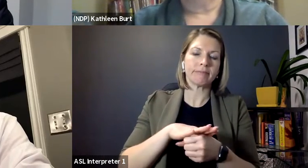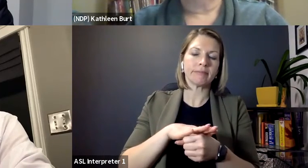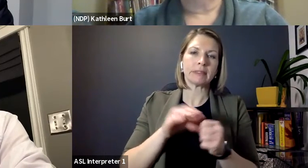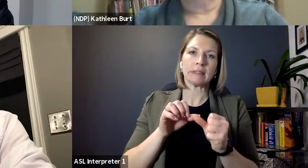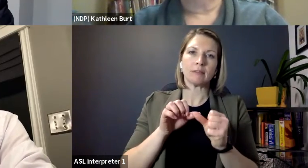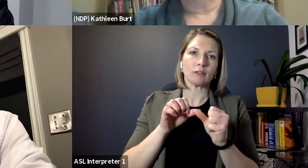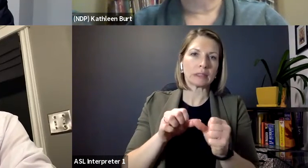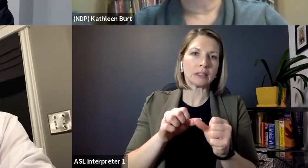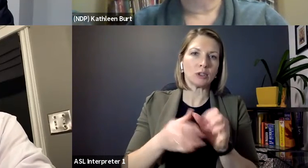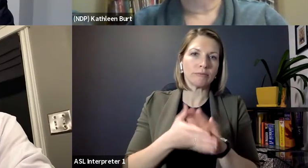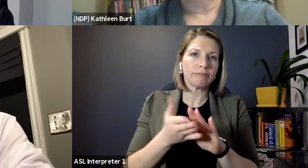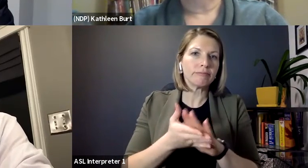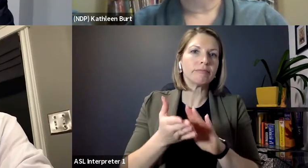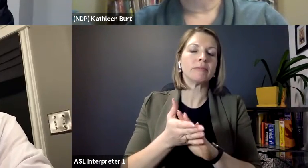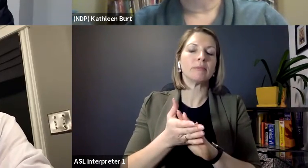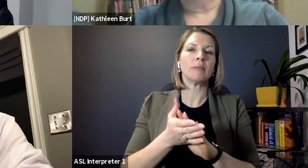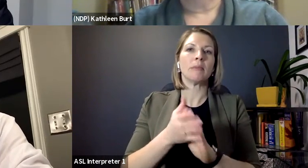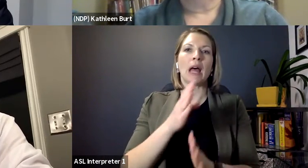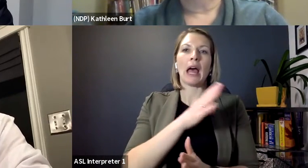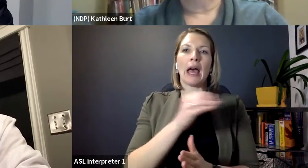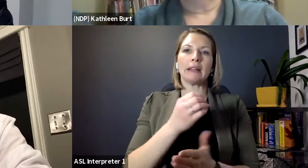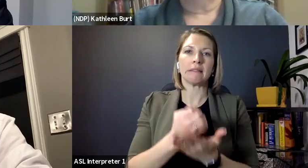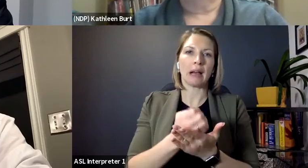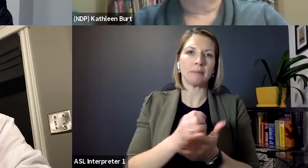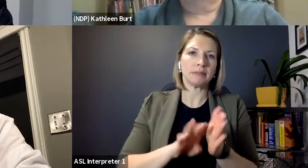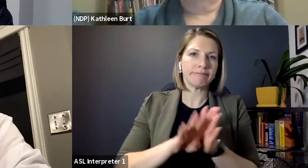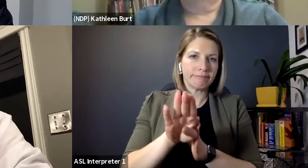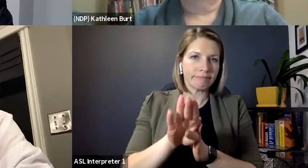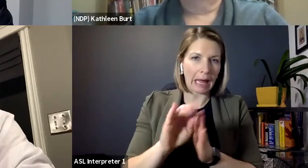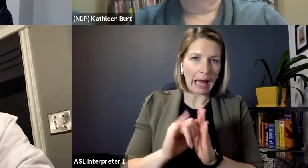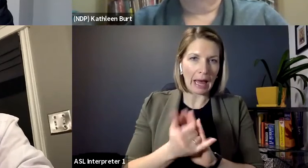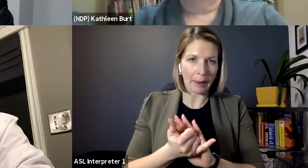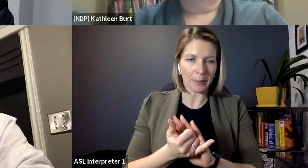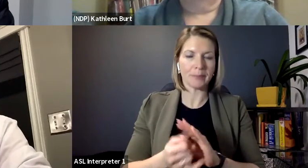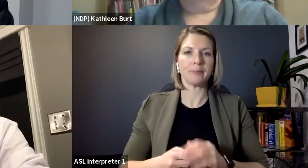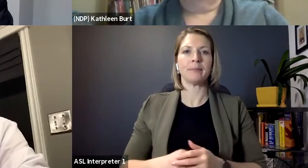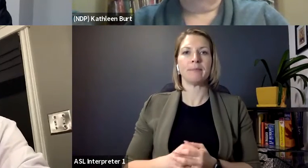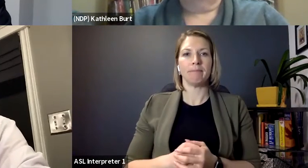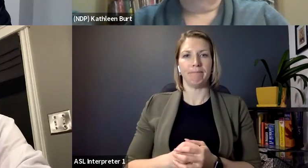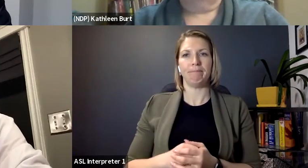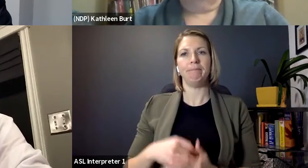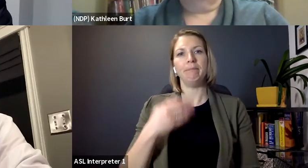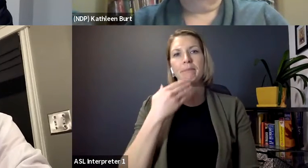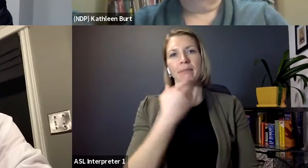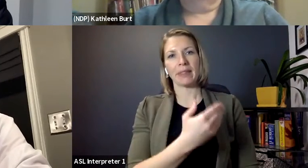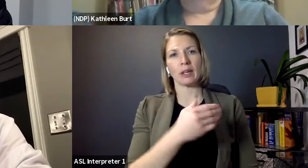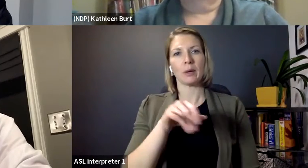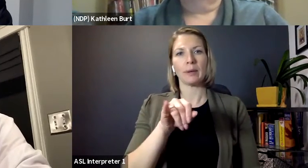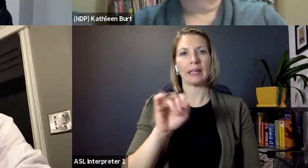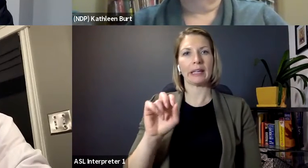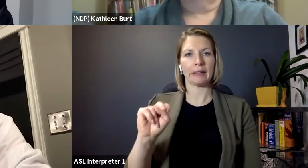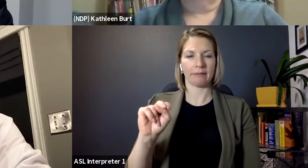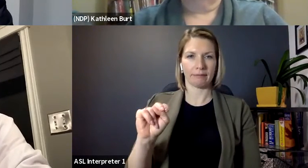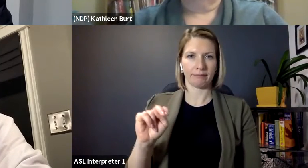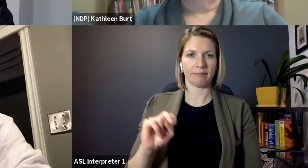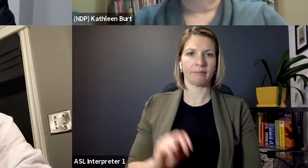growth? Ken, you have 2 minutes. Thank you, Ian. In my current position at Deputy Prime